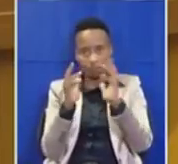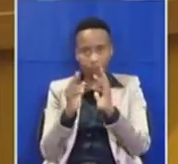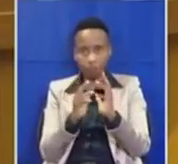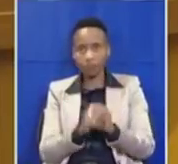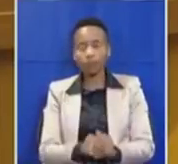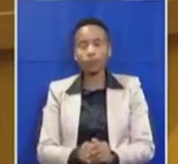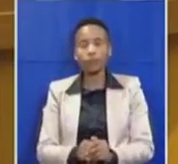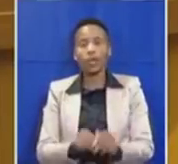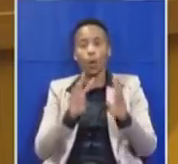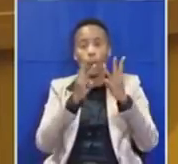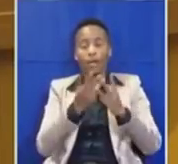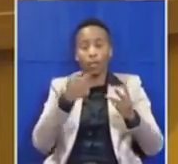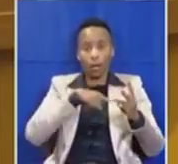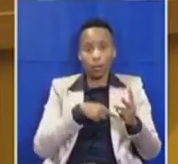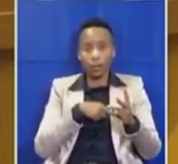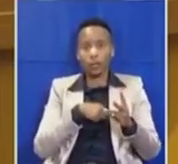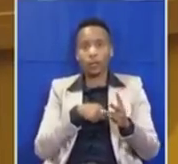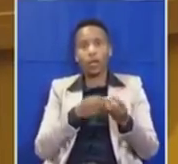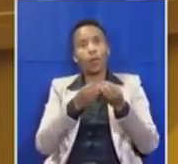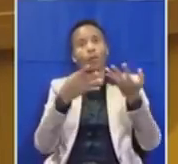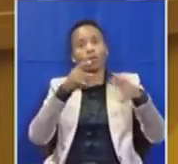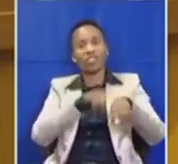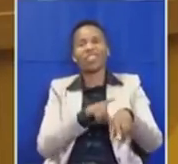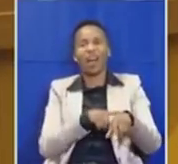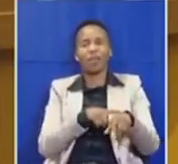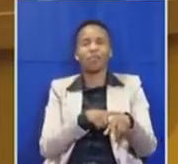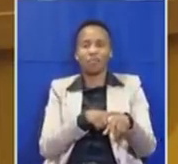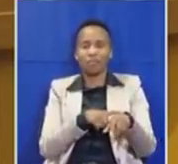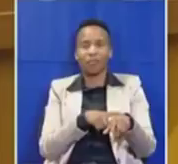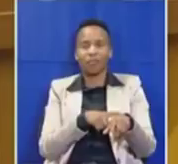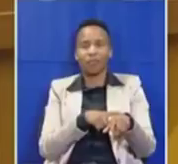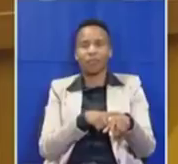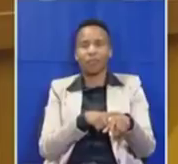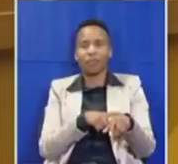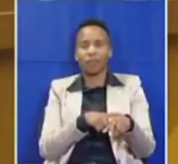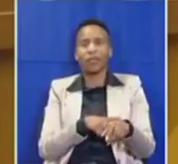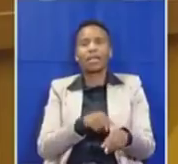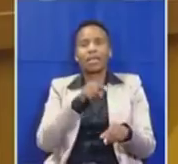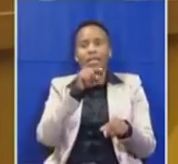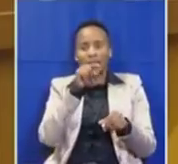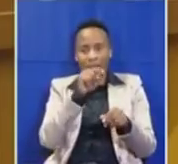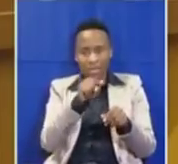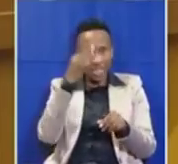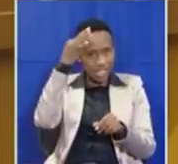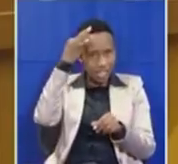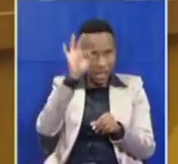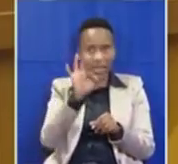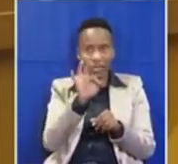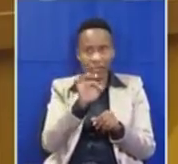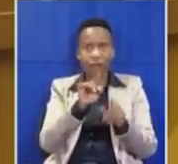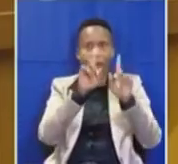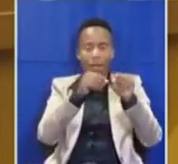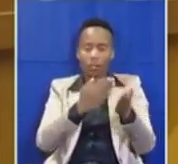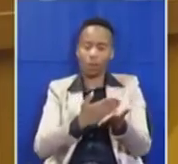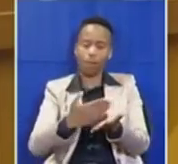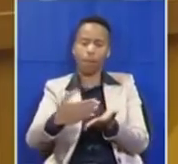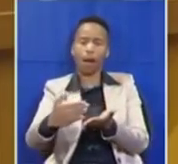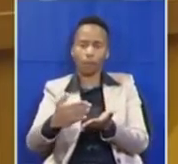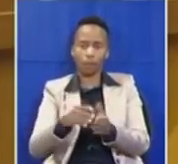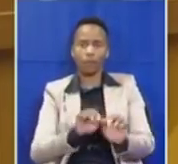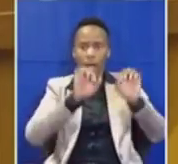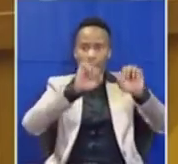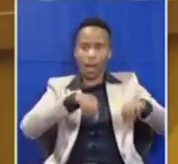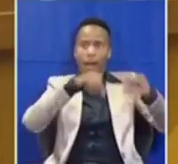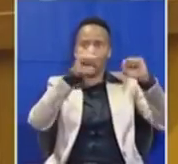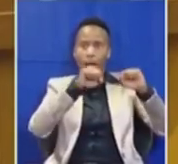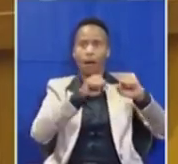In our world, more often than not, it is a capable state that must get out of the way and allow